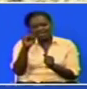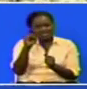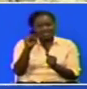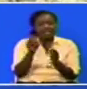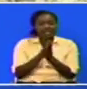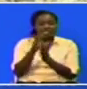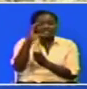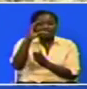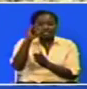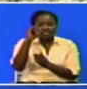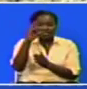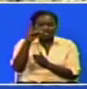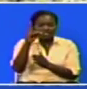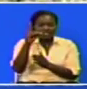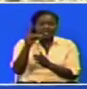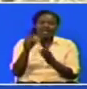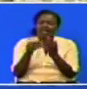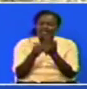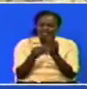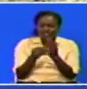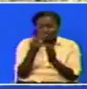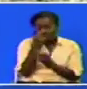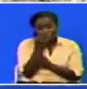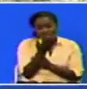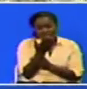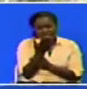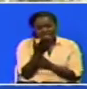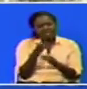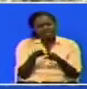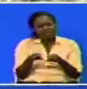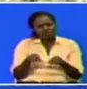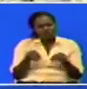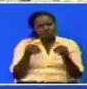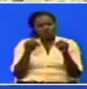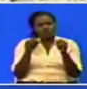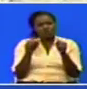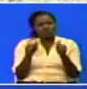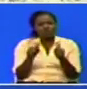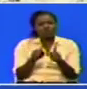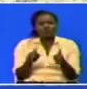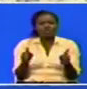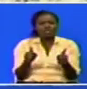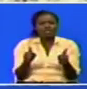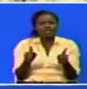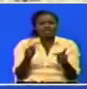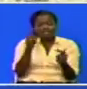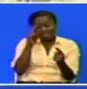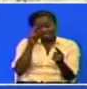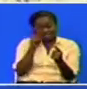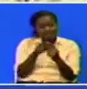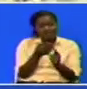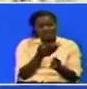also bringing in the provincial administration and even the sniffer dogs, because those ones really just hunt for the target,